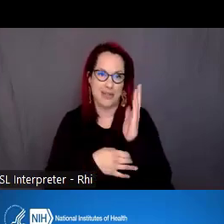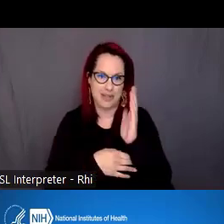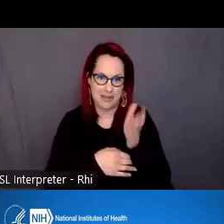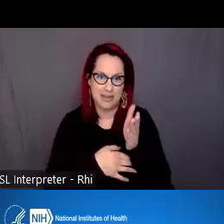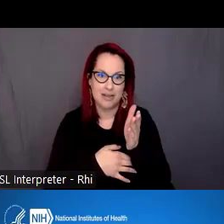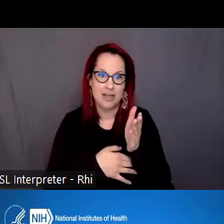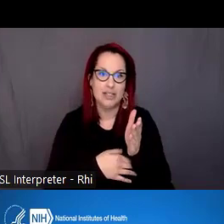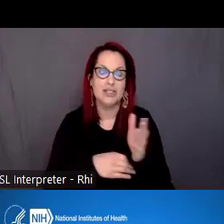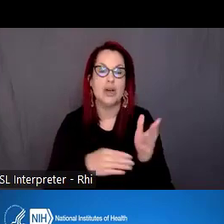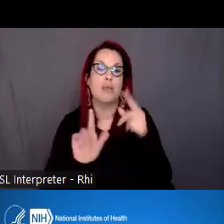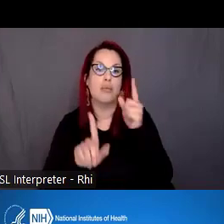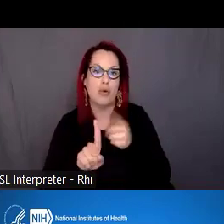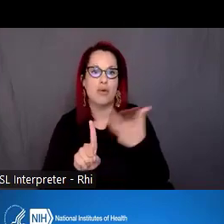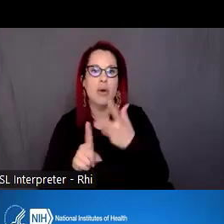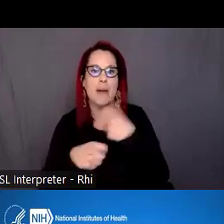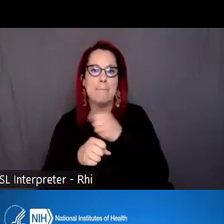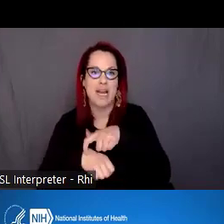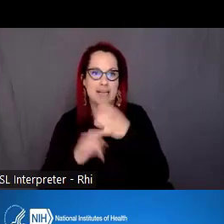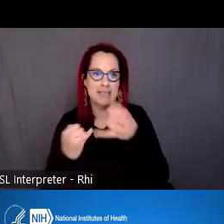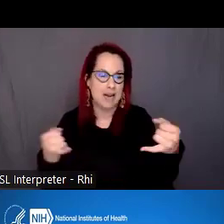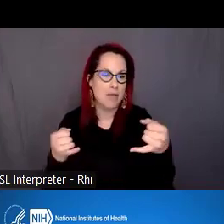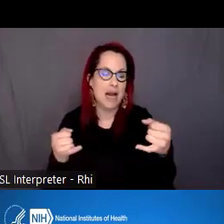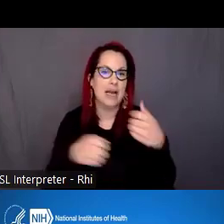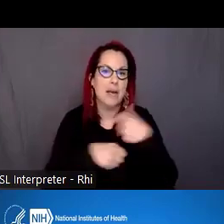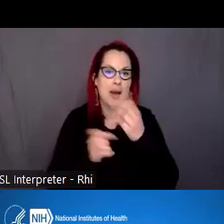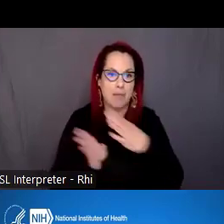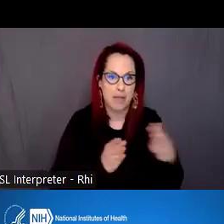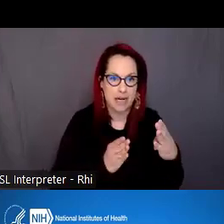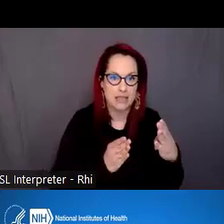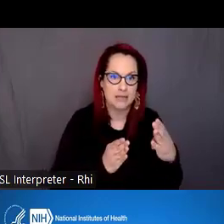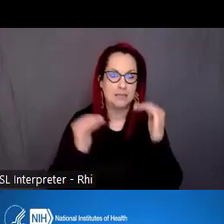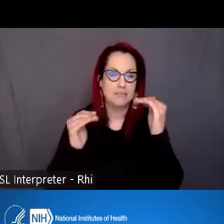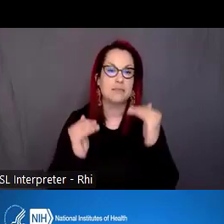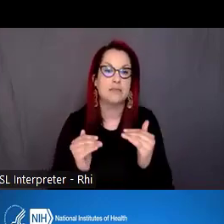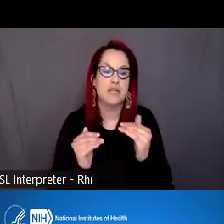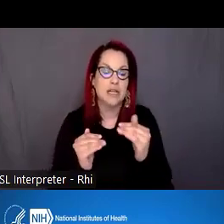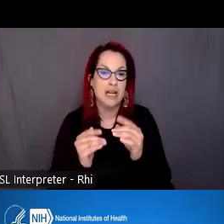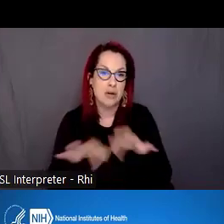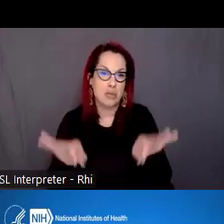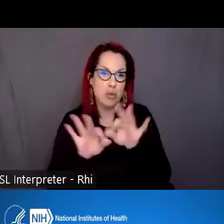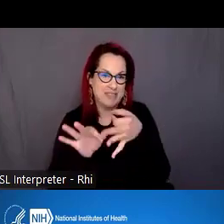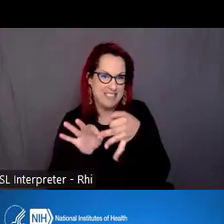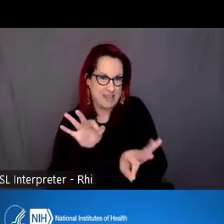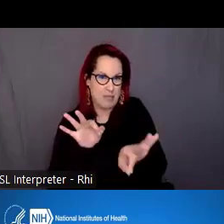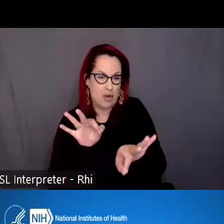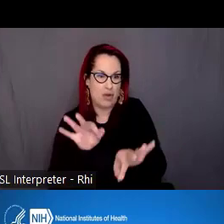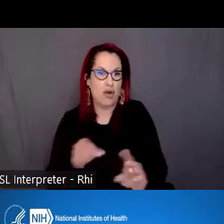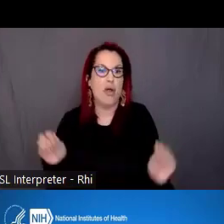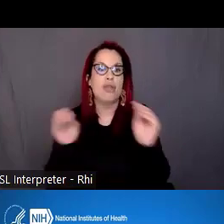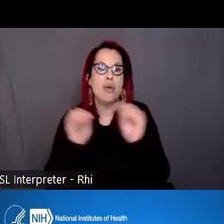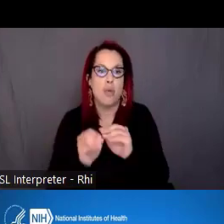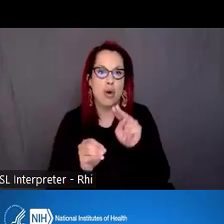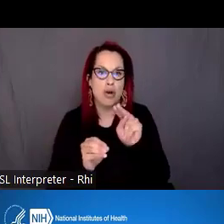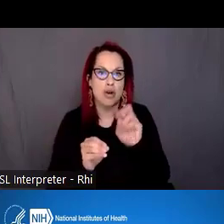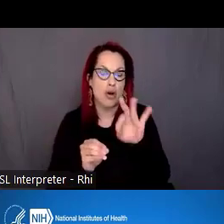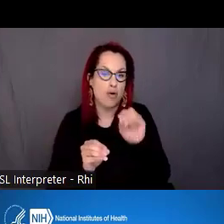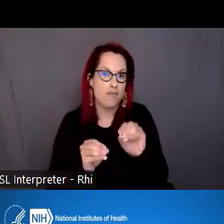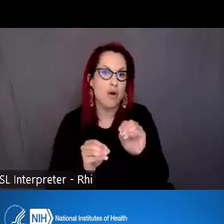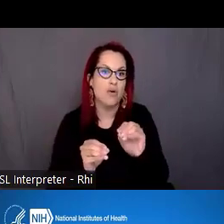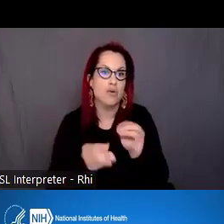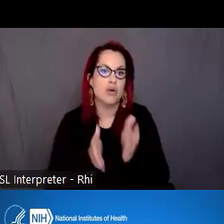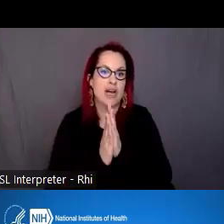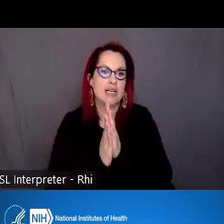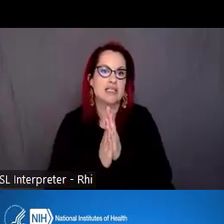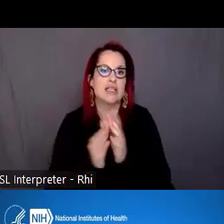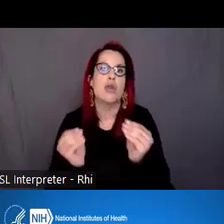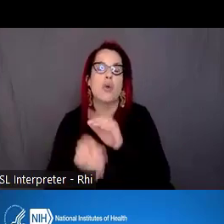plan. Keep it simple. The more NOFO-specific requests, the longer it's going to take. Try new things,